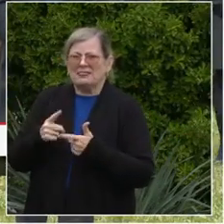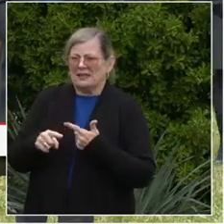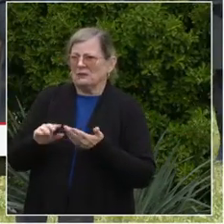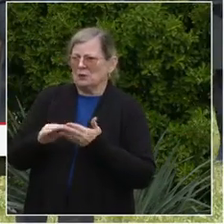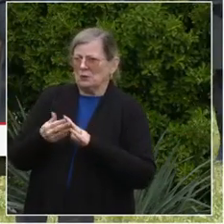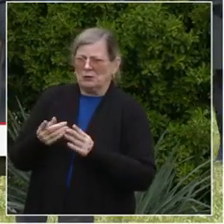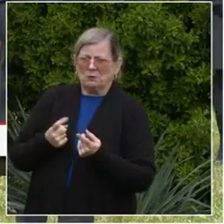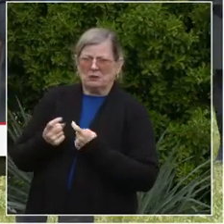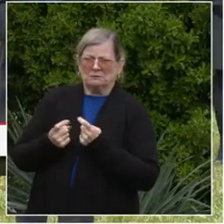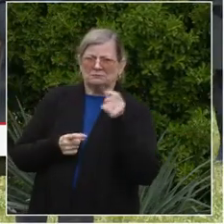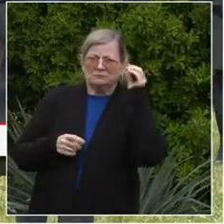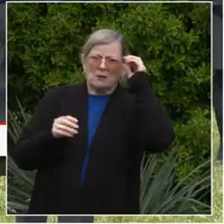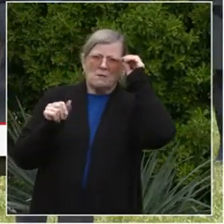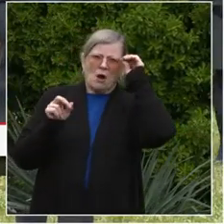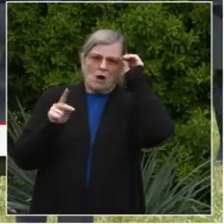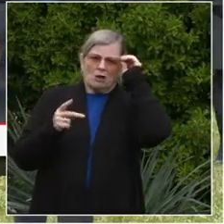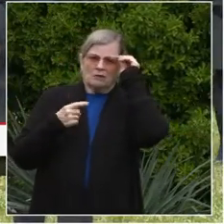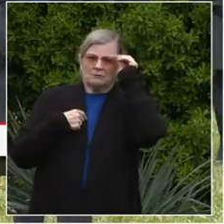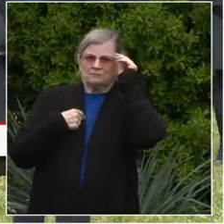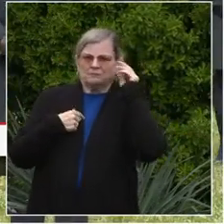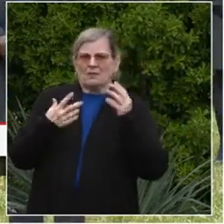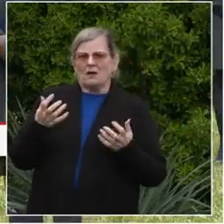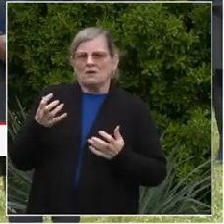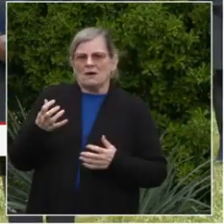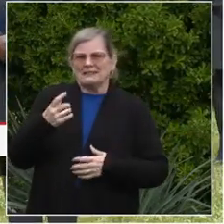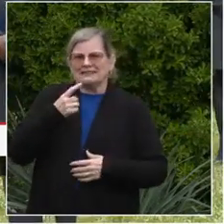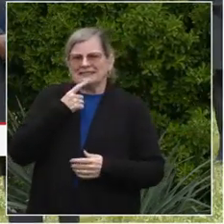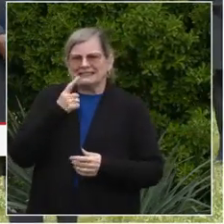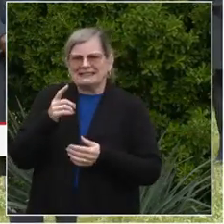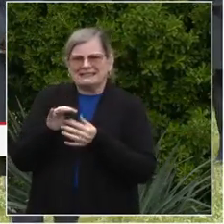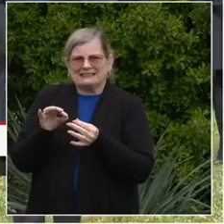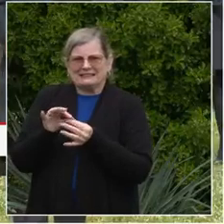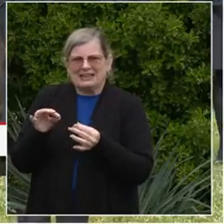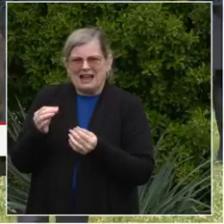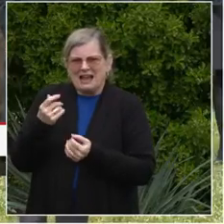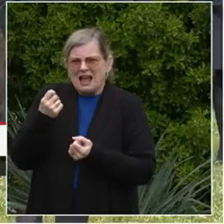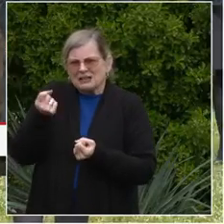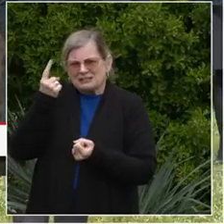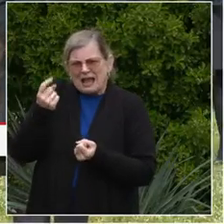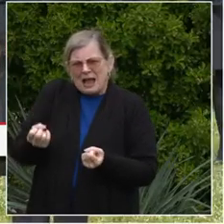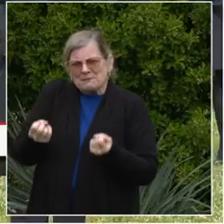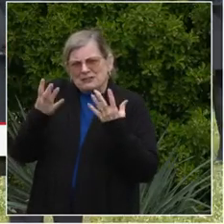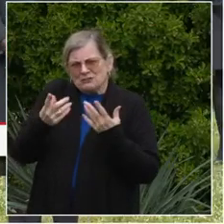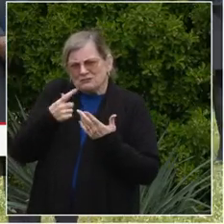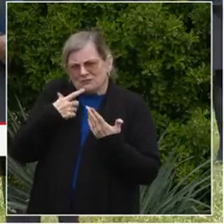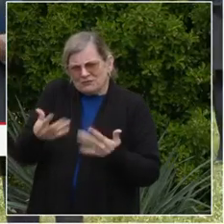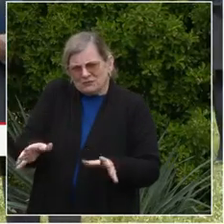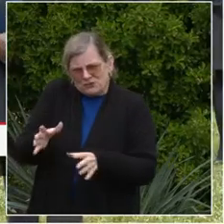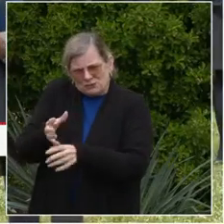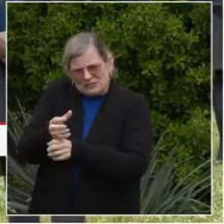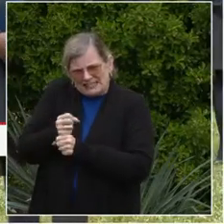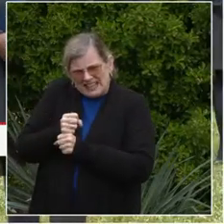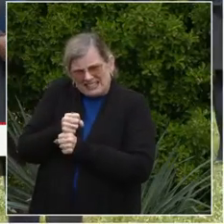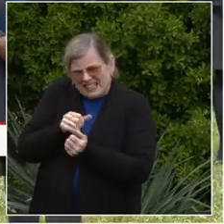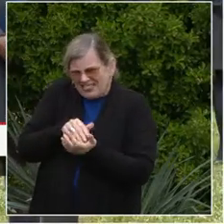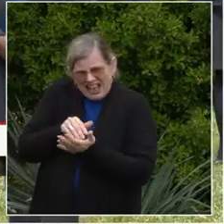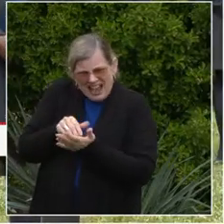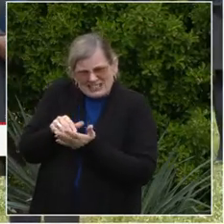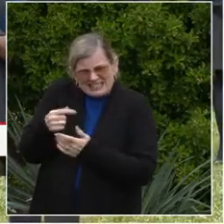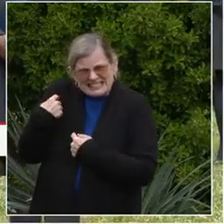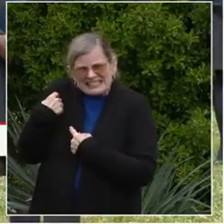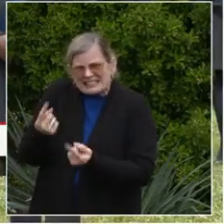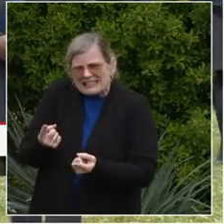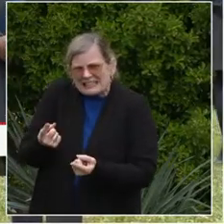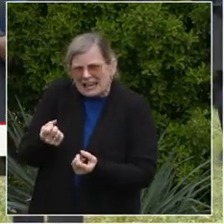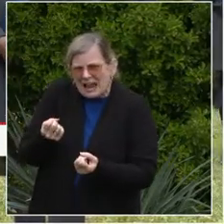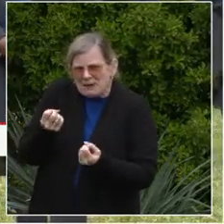Mark? Yeah, I'm wondering about the success thus far. How many of the guns, you say you've recovered thousands of guns this year, how many of them